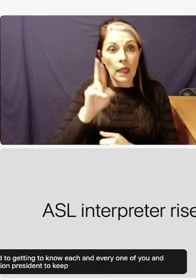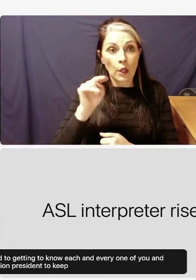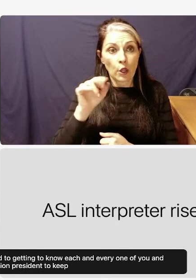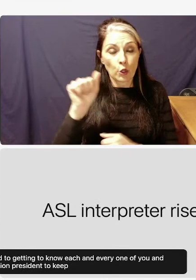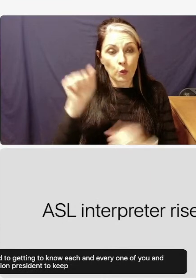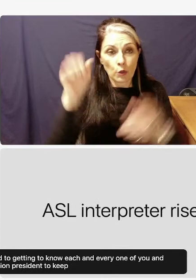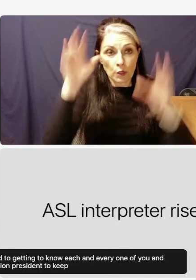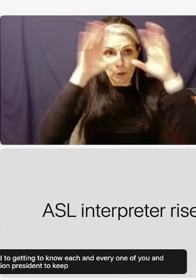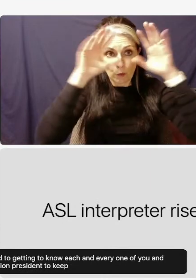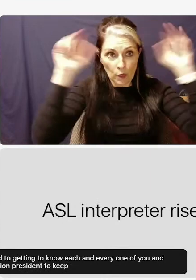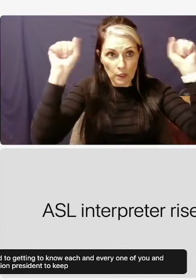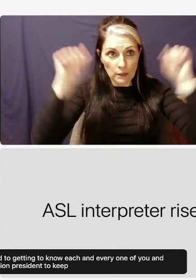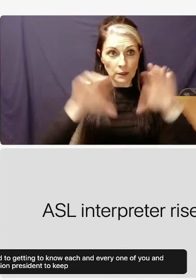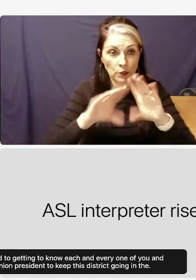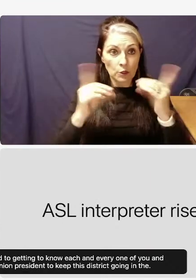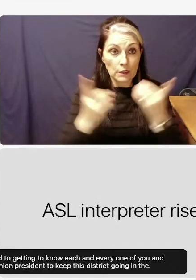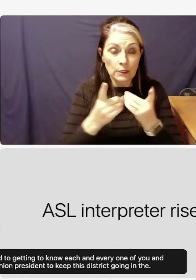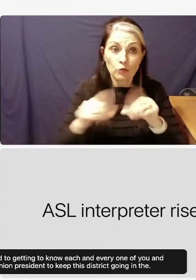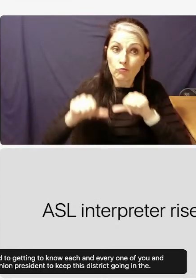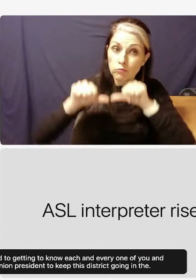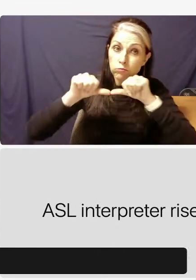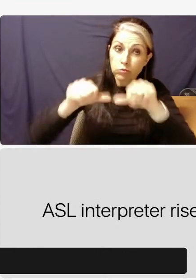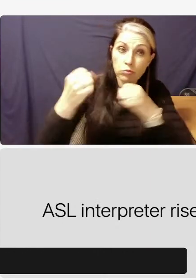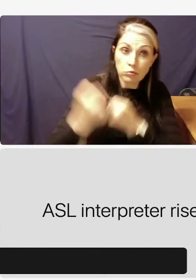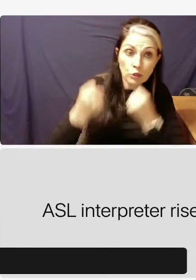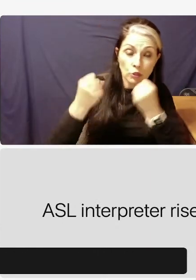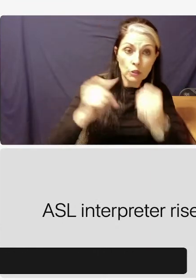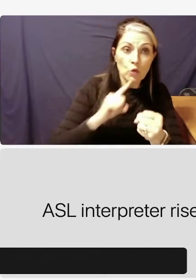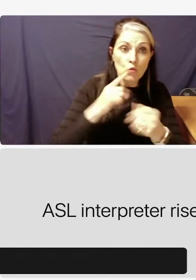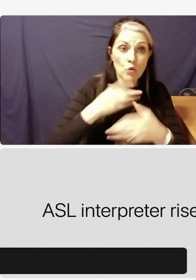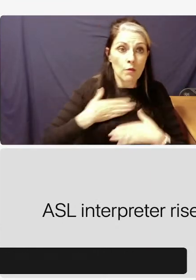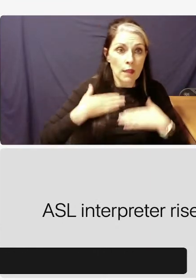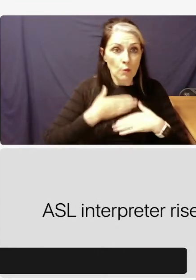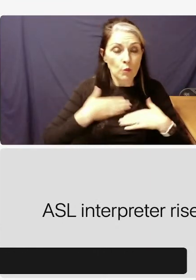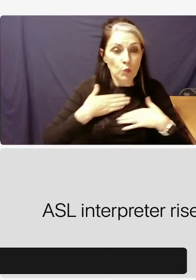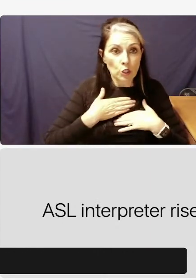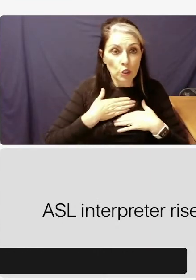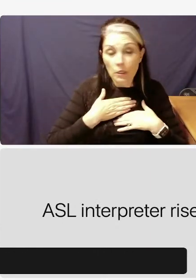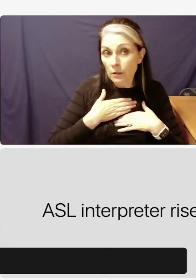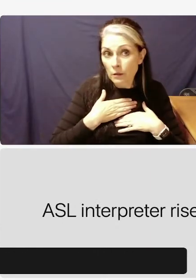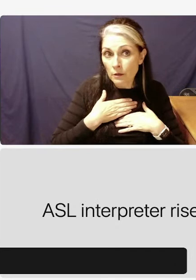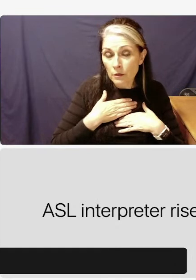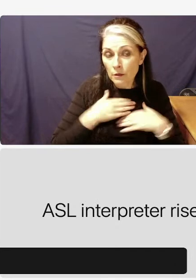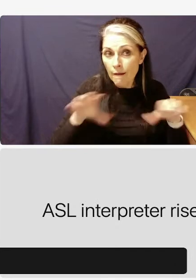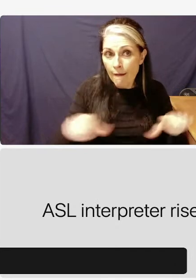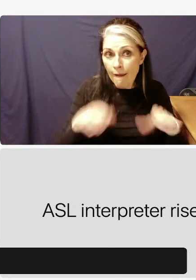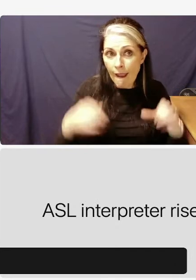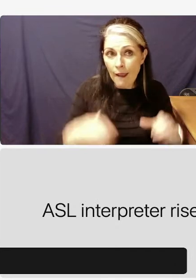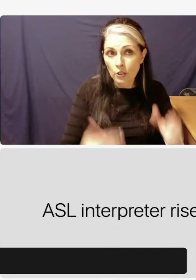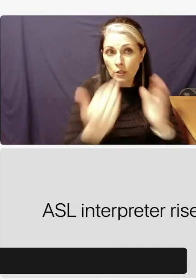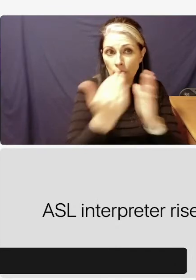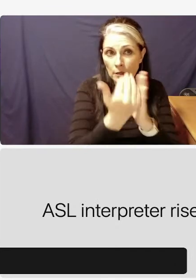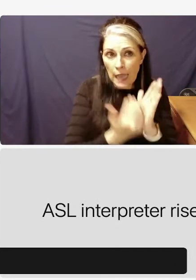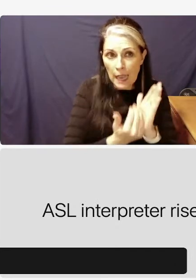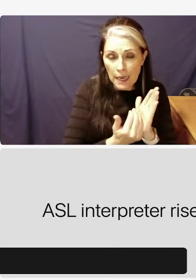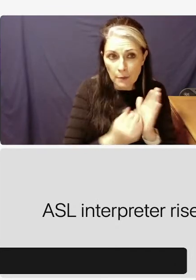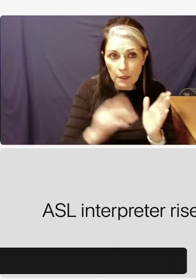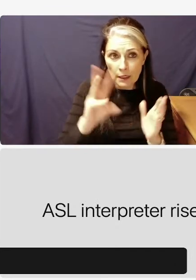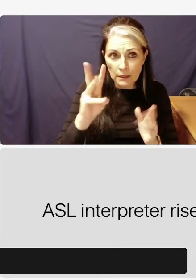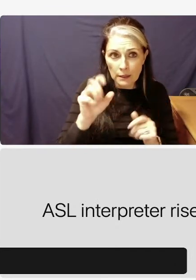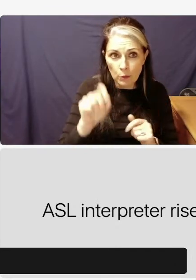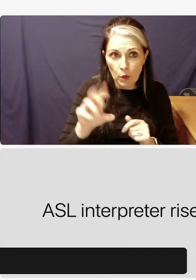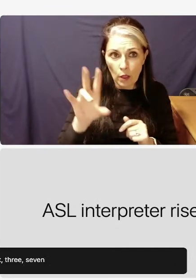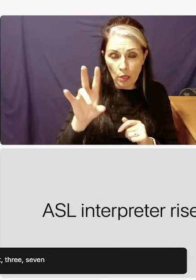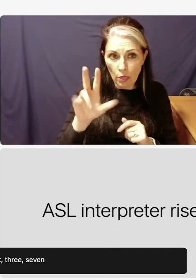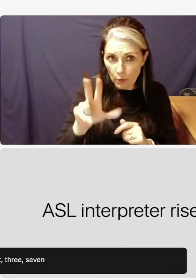in the strong direction that we are and i really appreciate actually action item 6.37 the